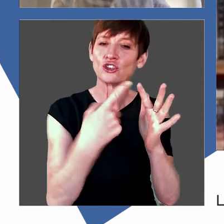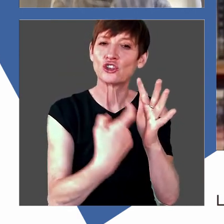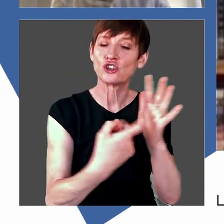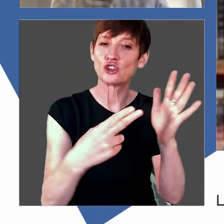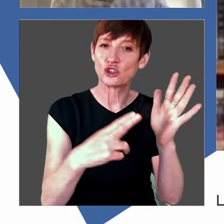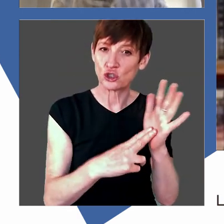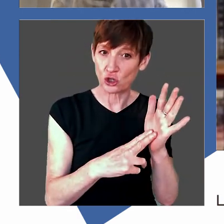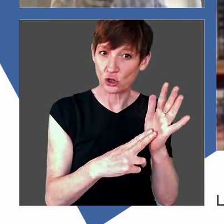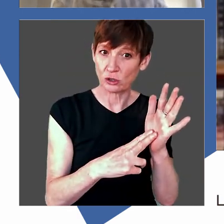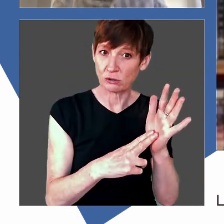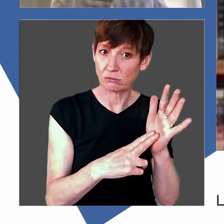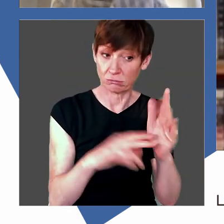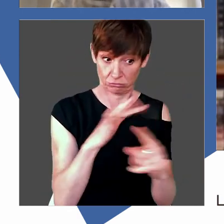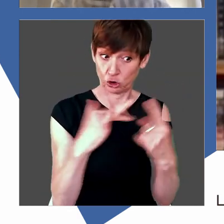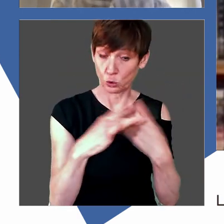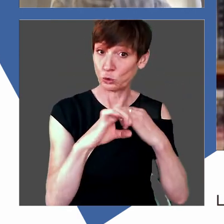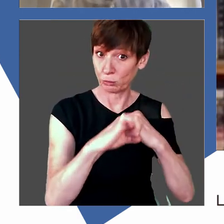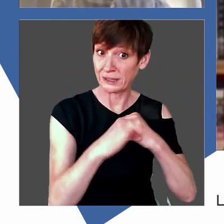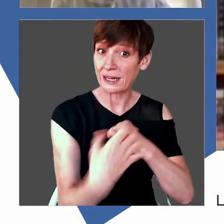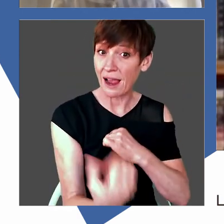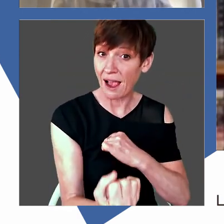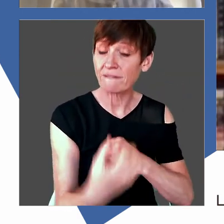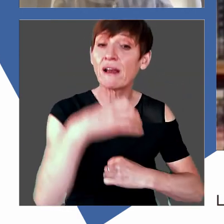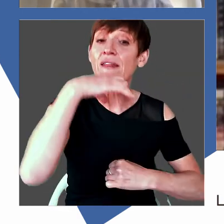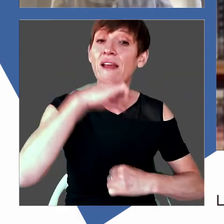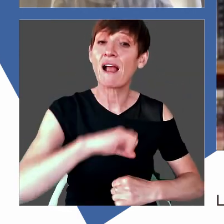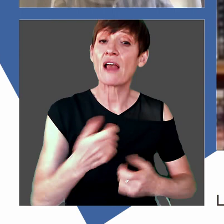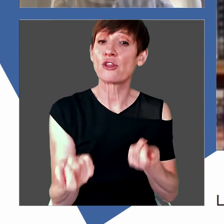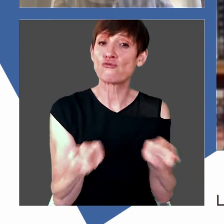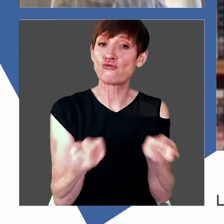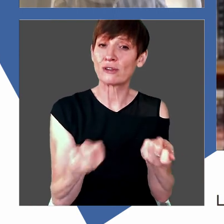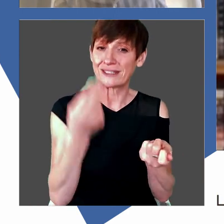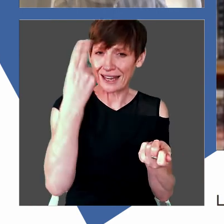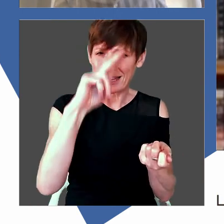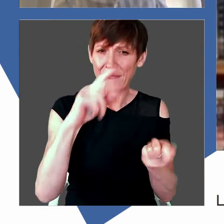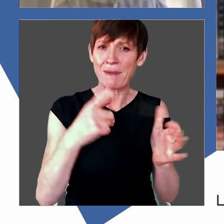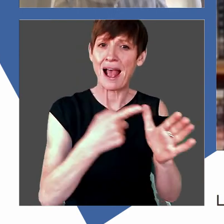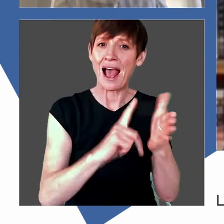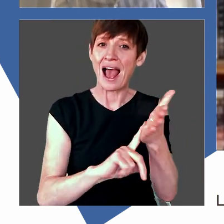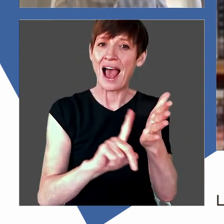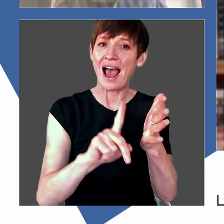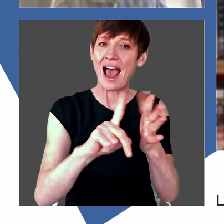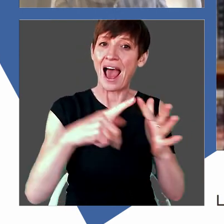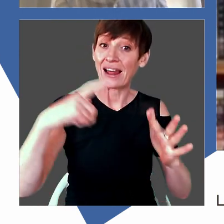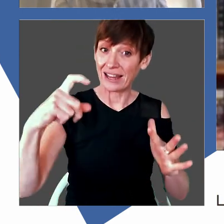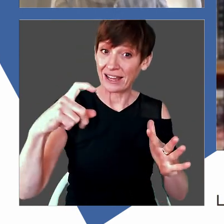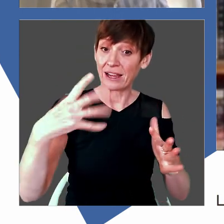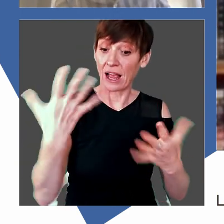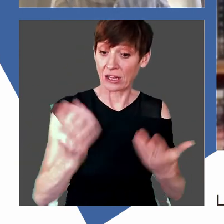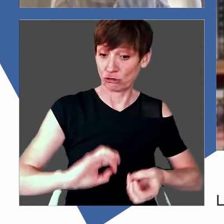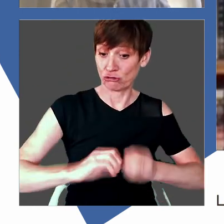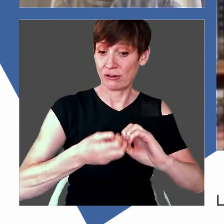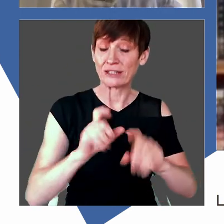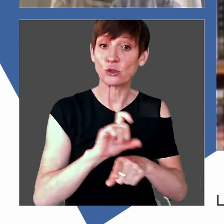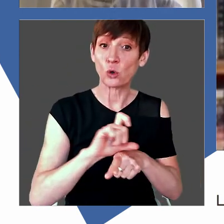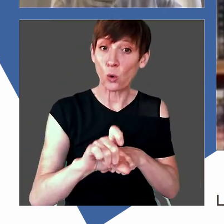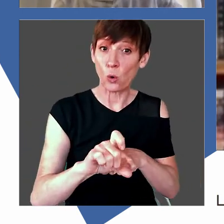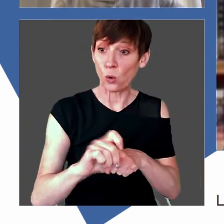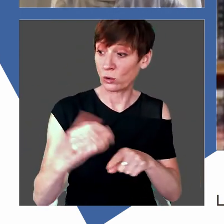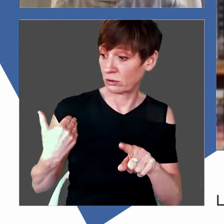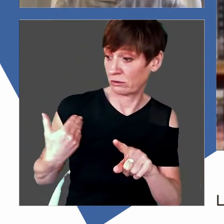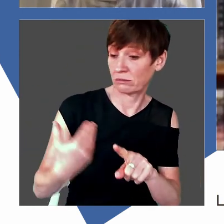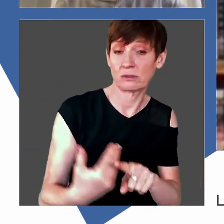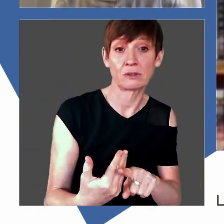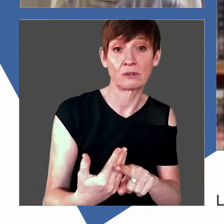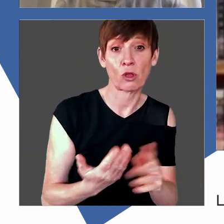social media presence as well. The guy who runs that, Alec, has literally just put up a course during the kind of the pandemic about